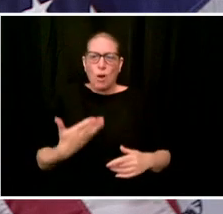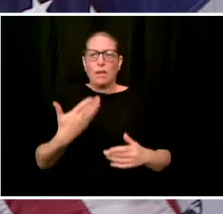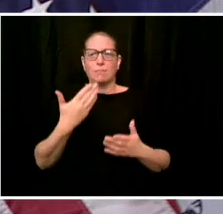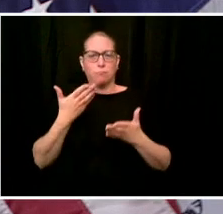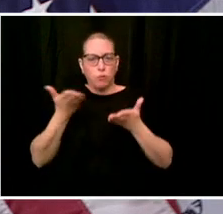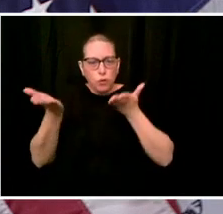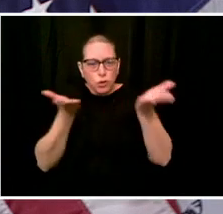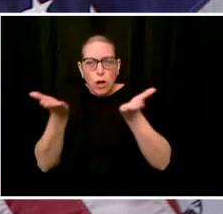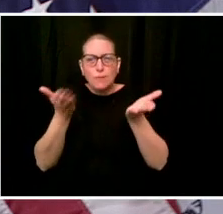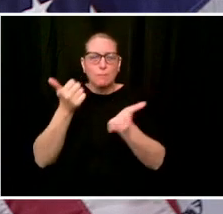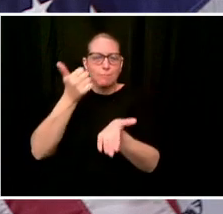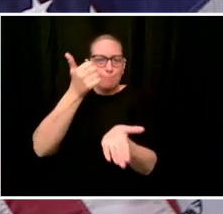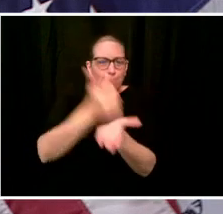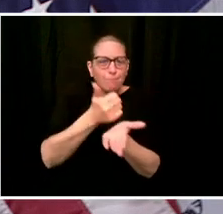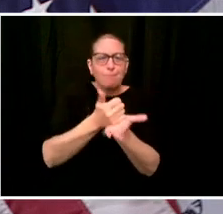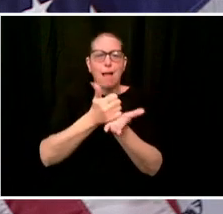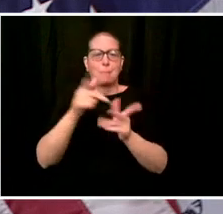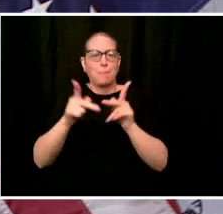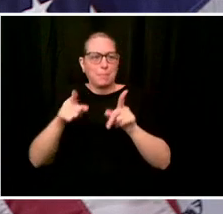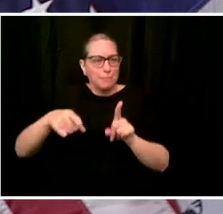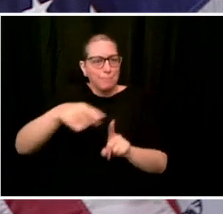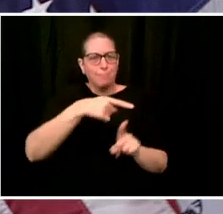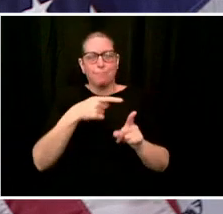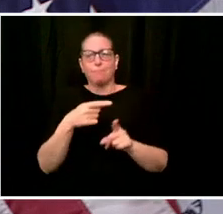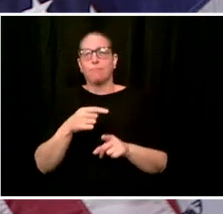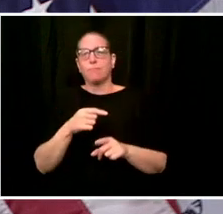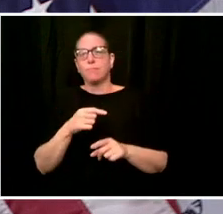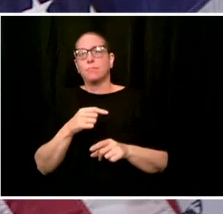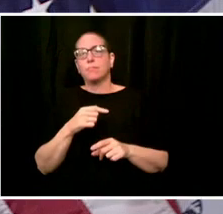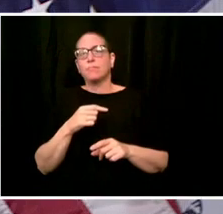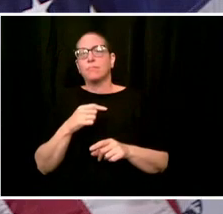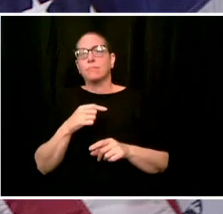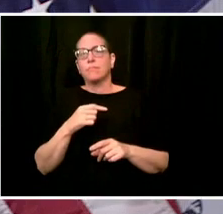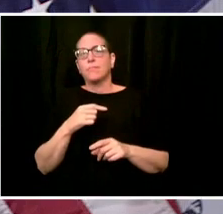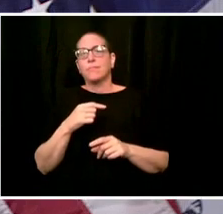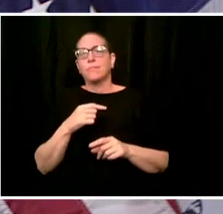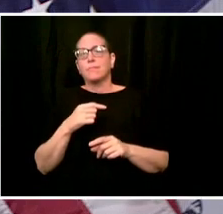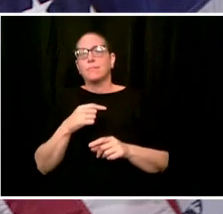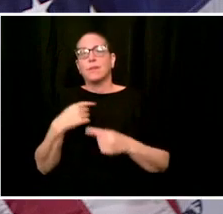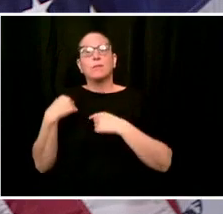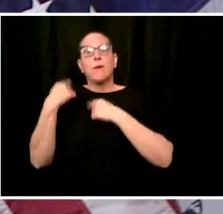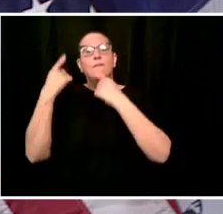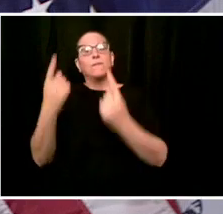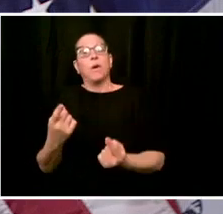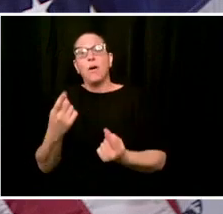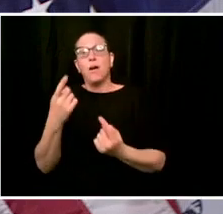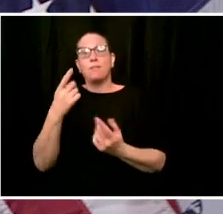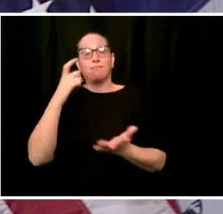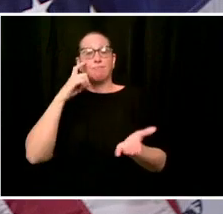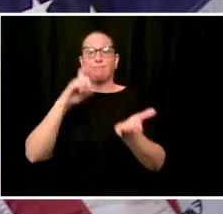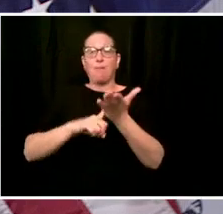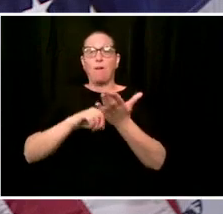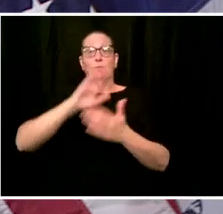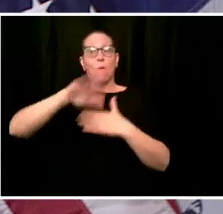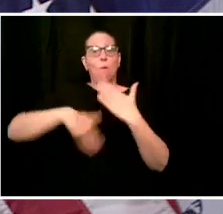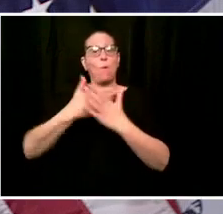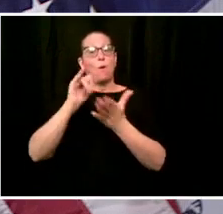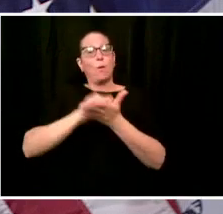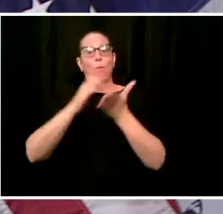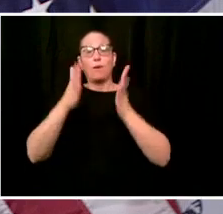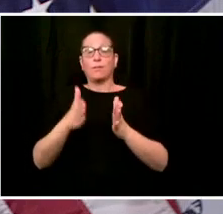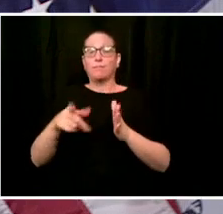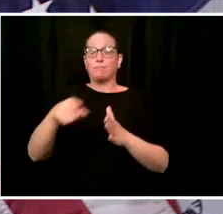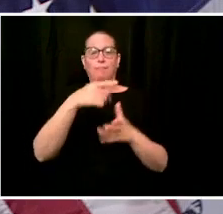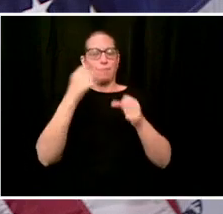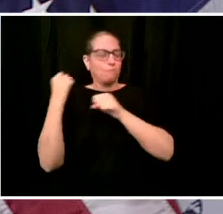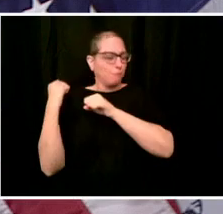had anything but a fighting spirit. There's been no sense of being defeated, no sense of being overwhelmed, just